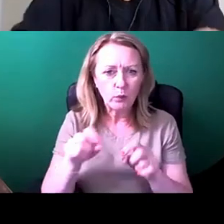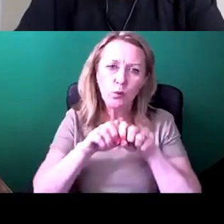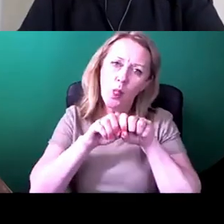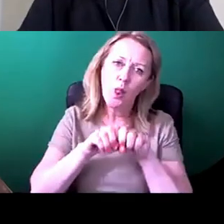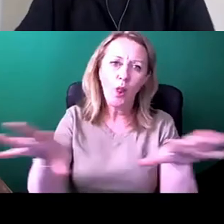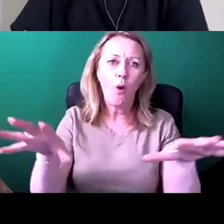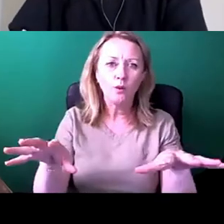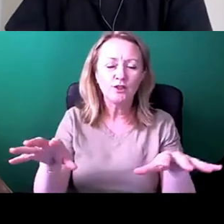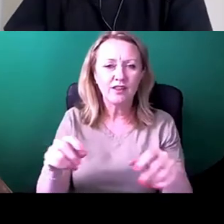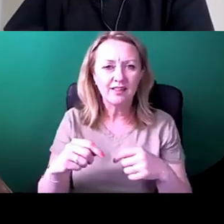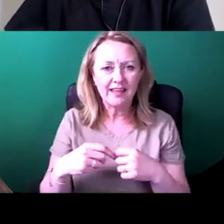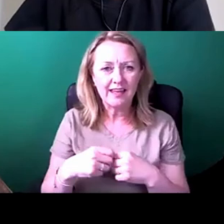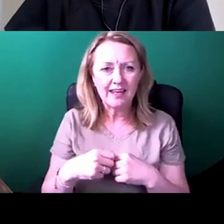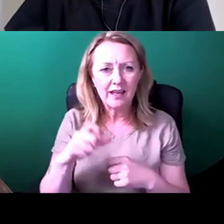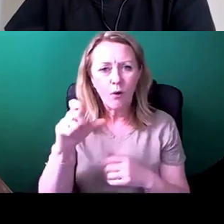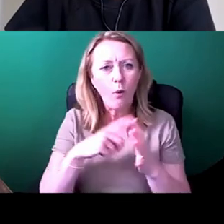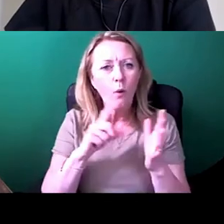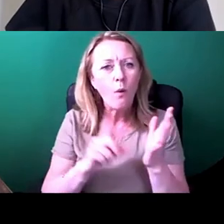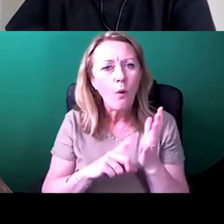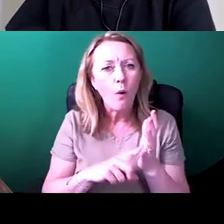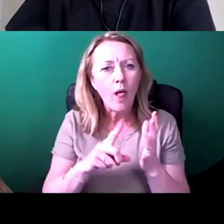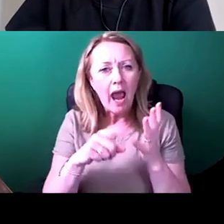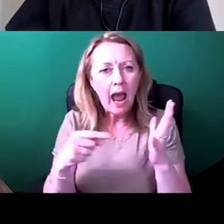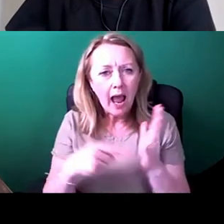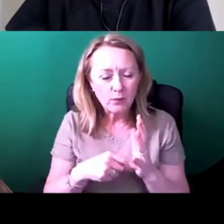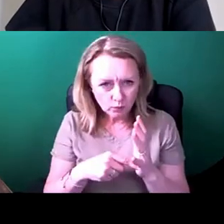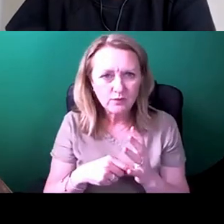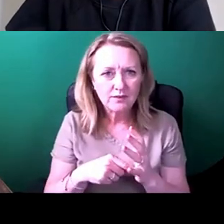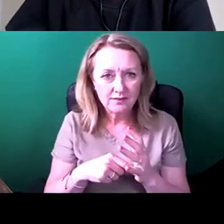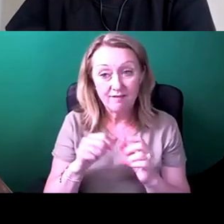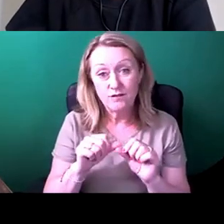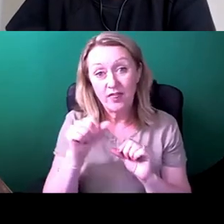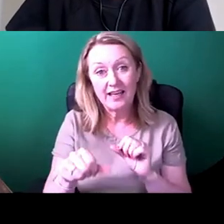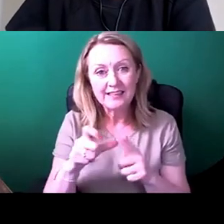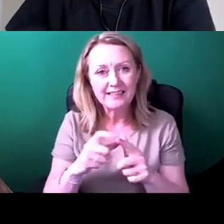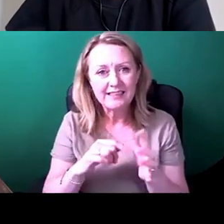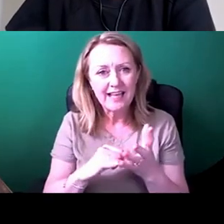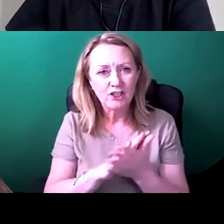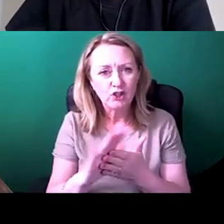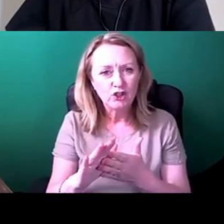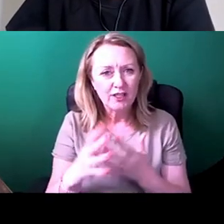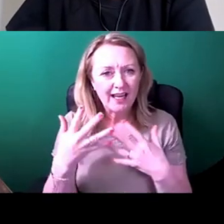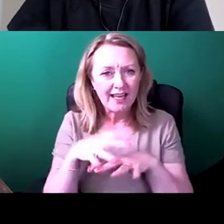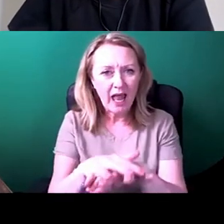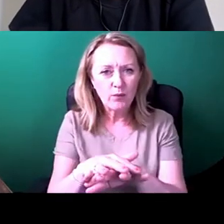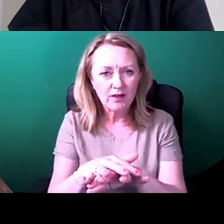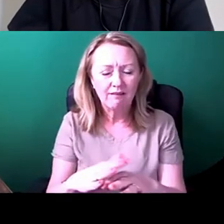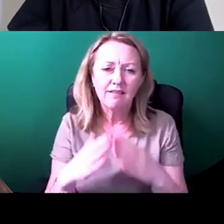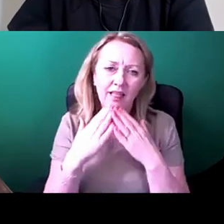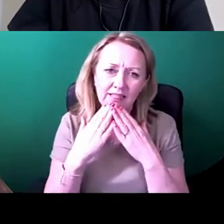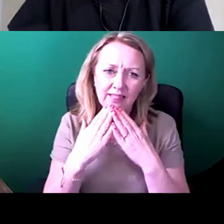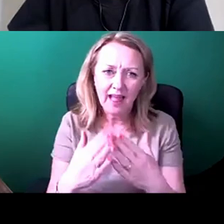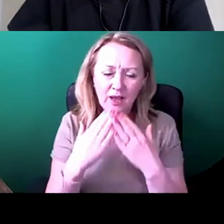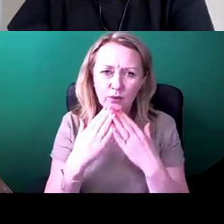next call out for the cohort of institutional hosts for the Dash Network. Mike. Thanks, Aidan.